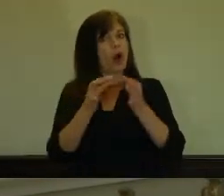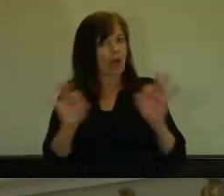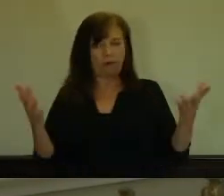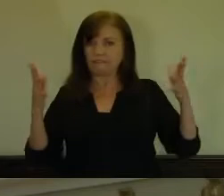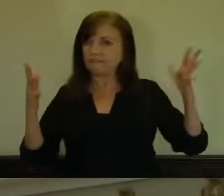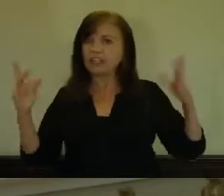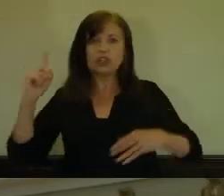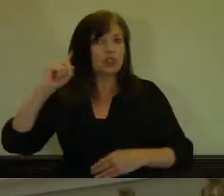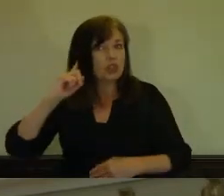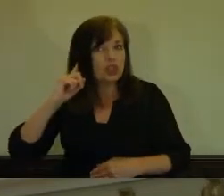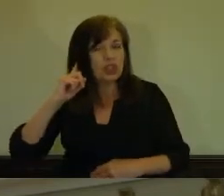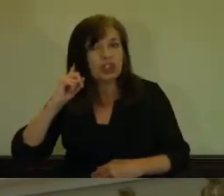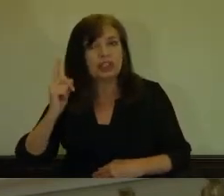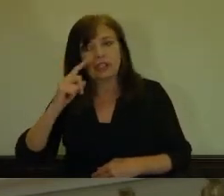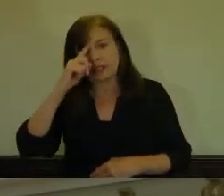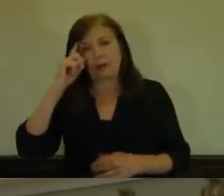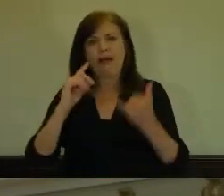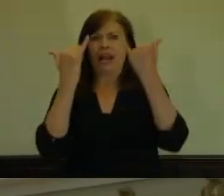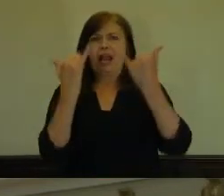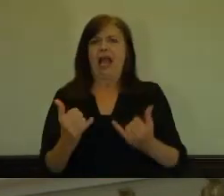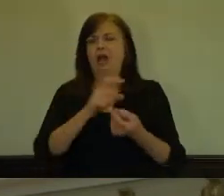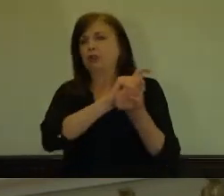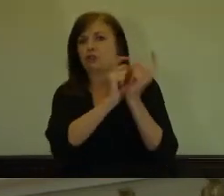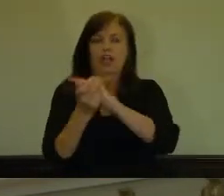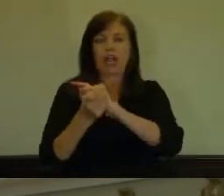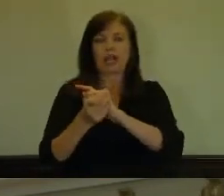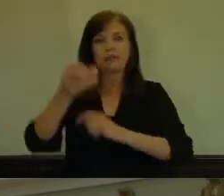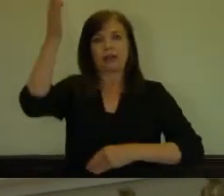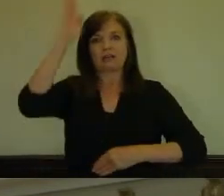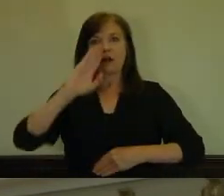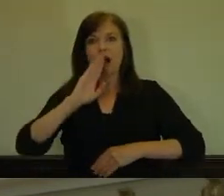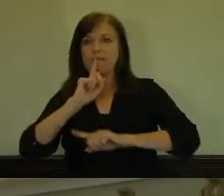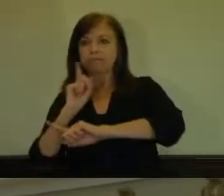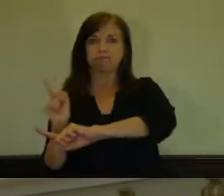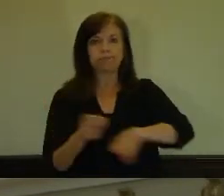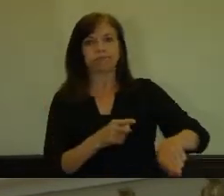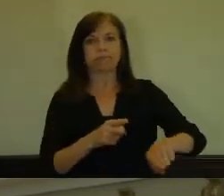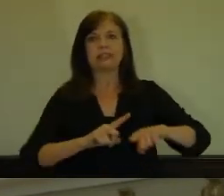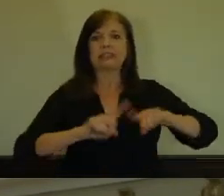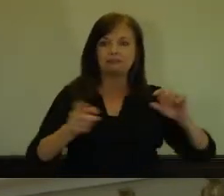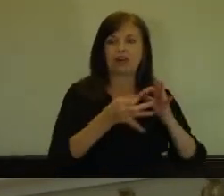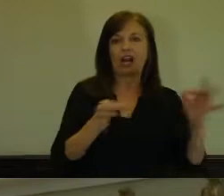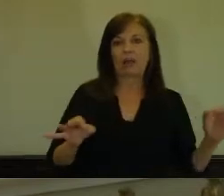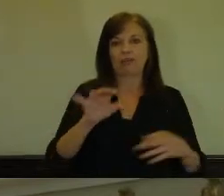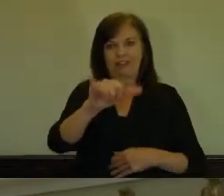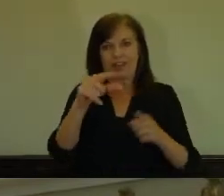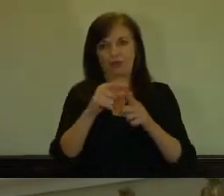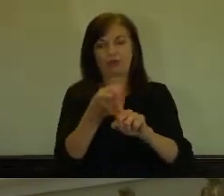tongues of the mighty acts of God." The Word of God.